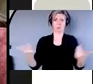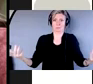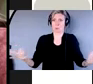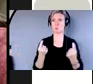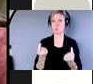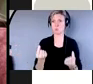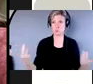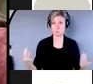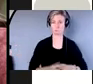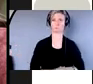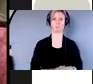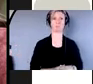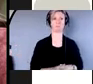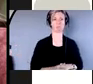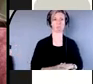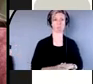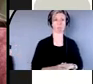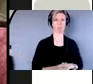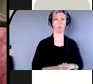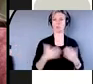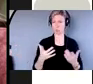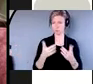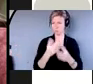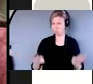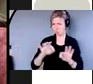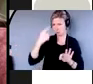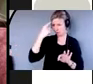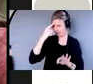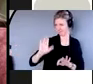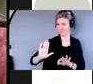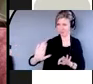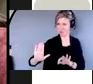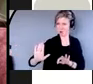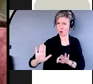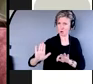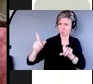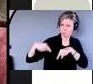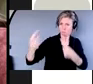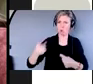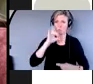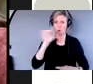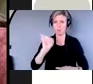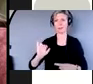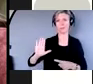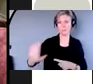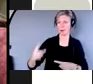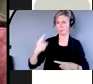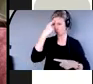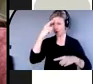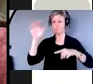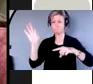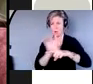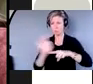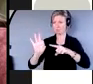understood initially and where that person is at, what their executive functioning is around financial capacity.